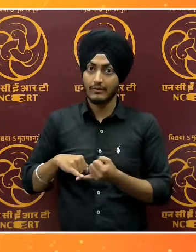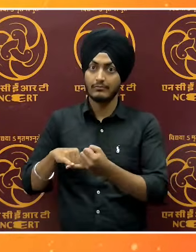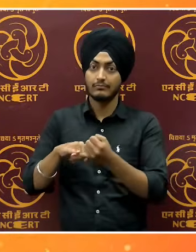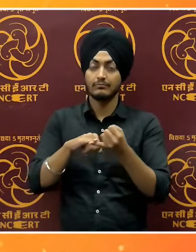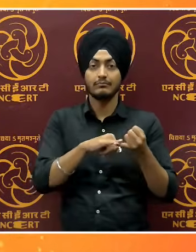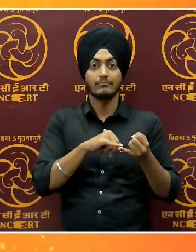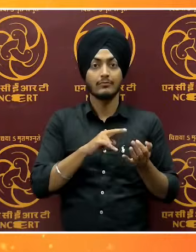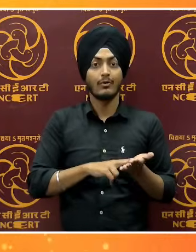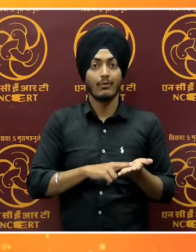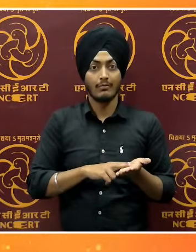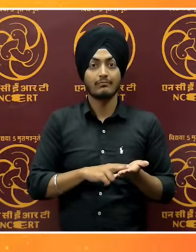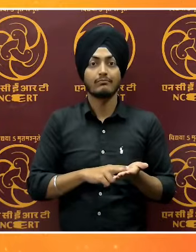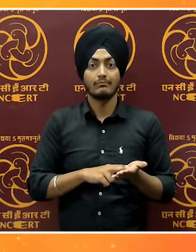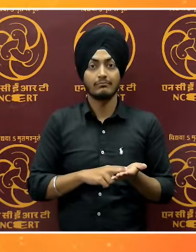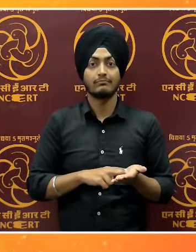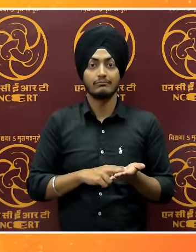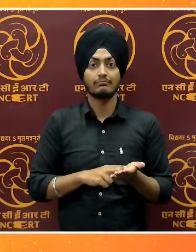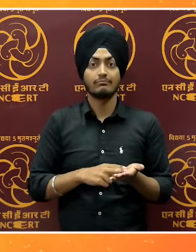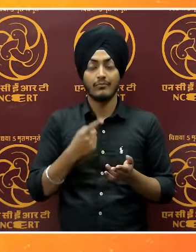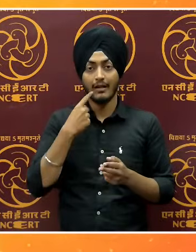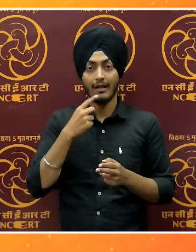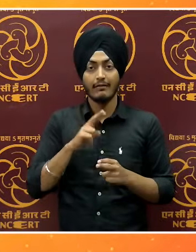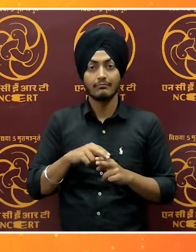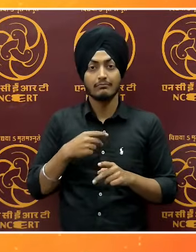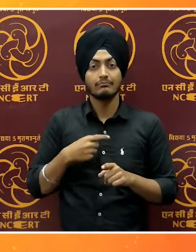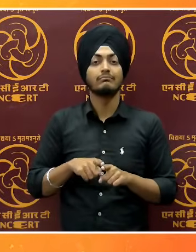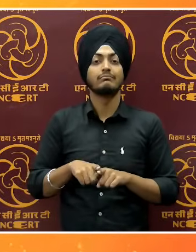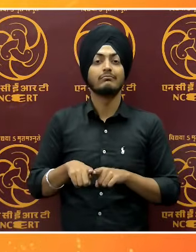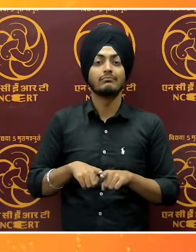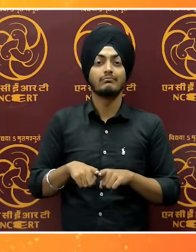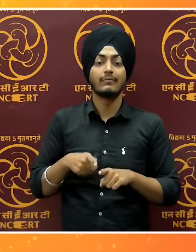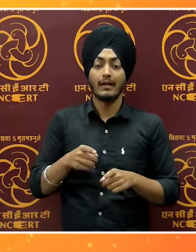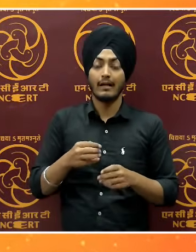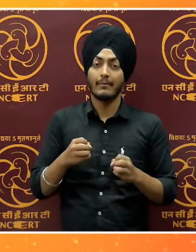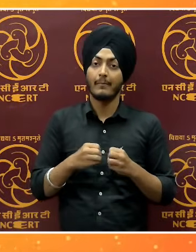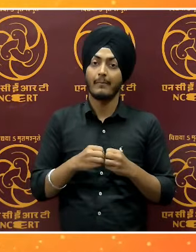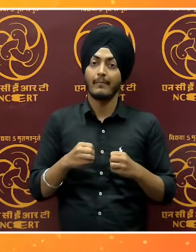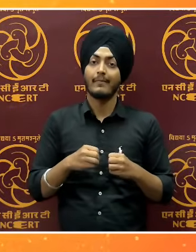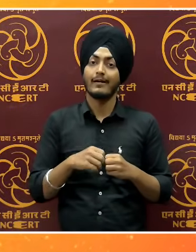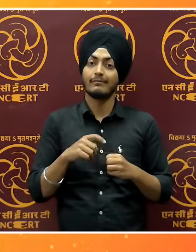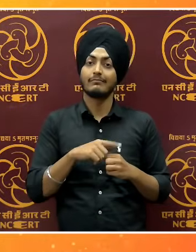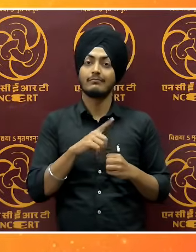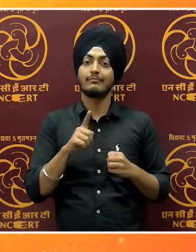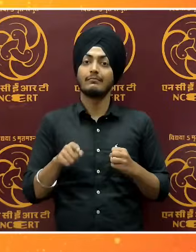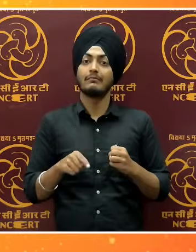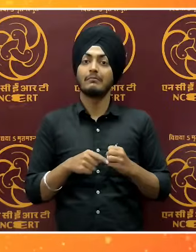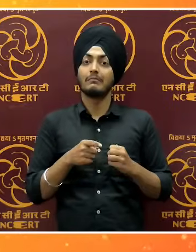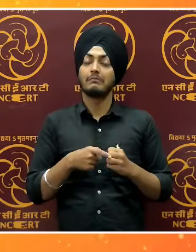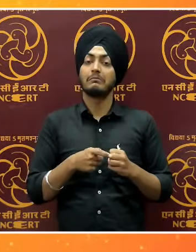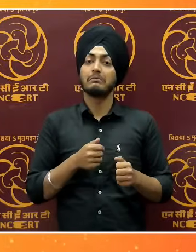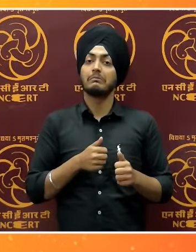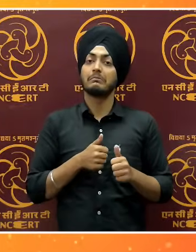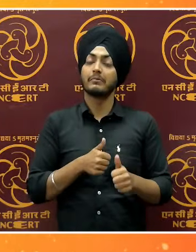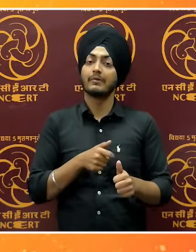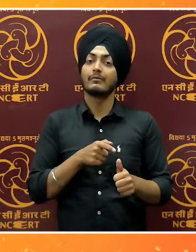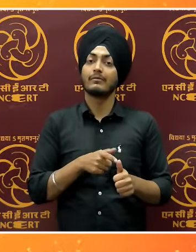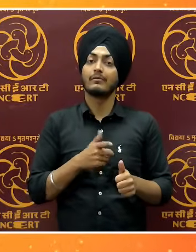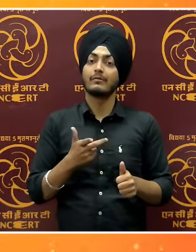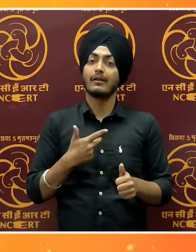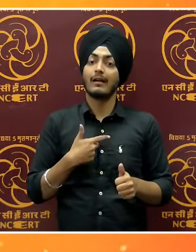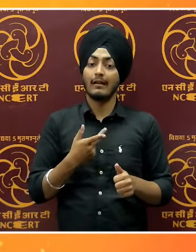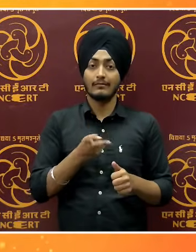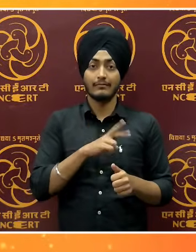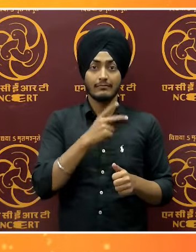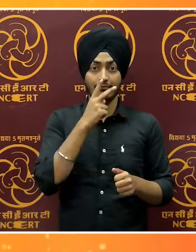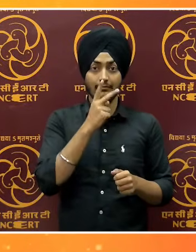can observe that inside the magnet, the magnetic field are almost uniform. Outside the magnet, it is not